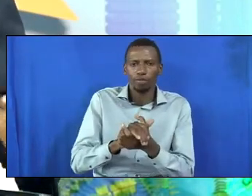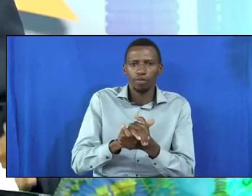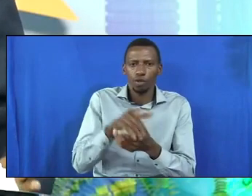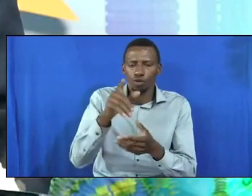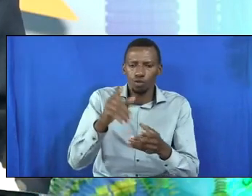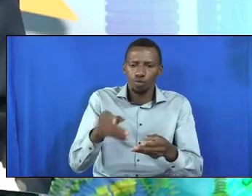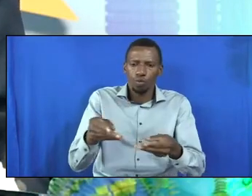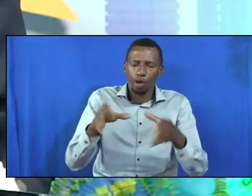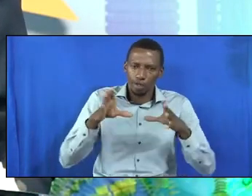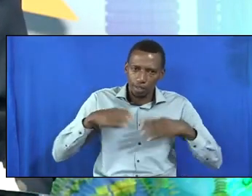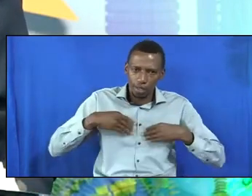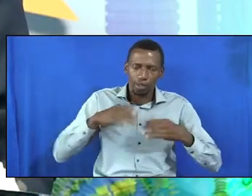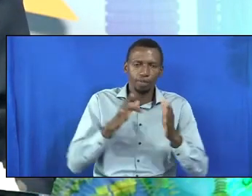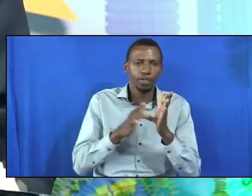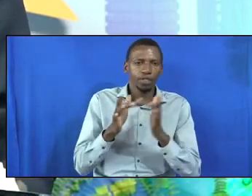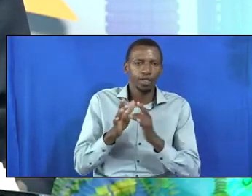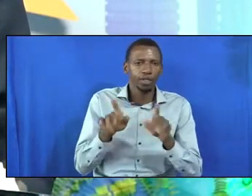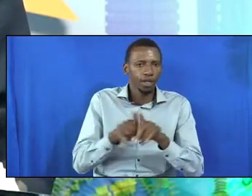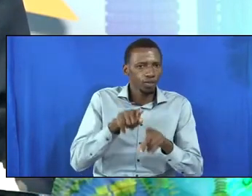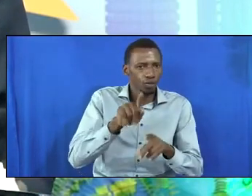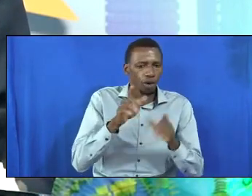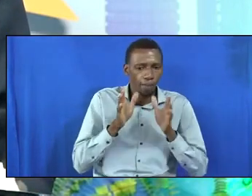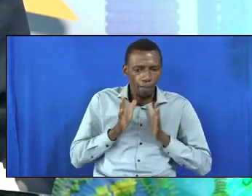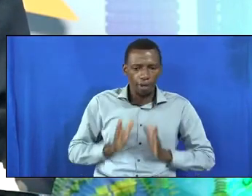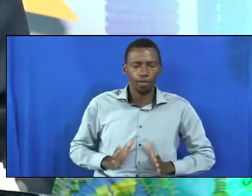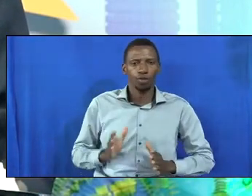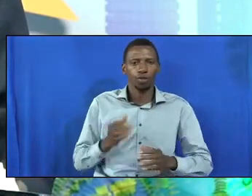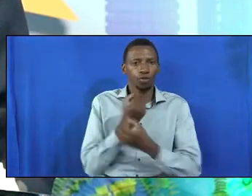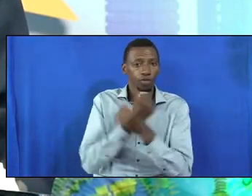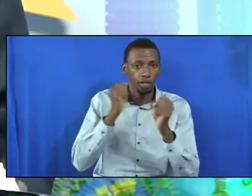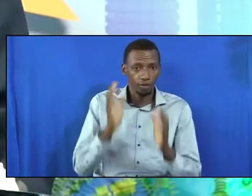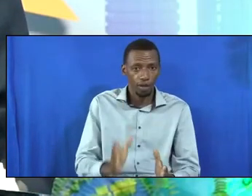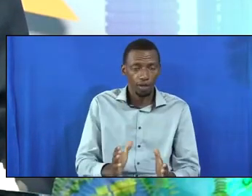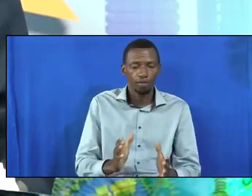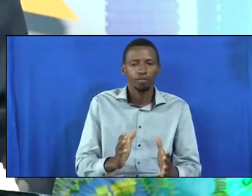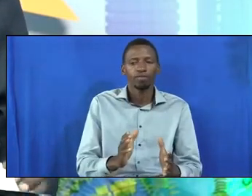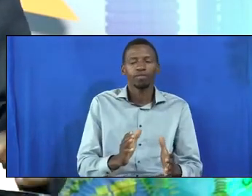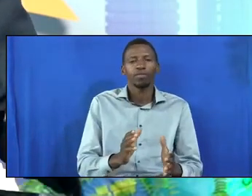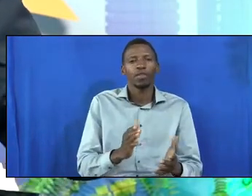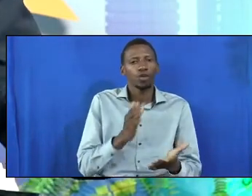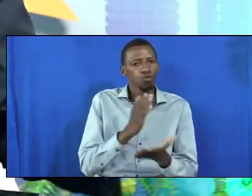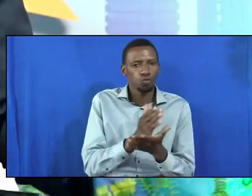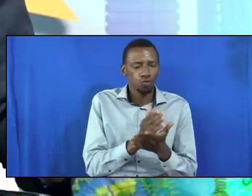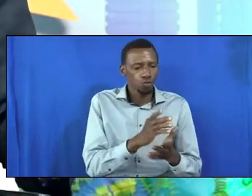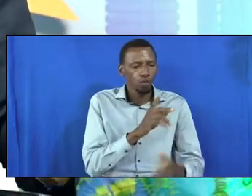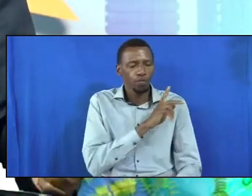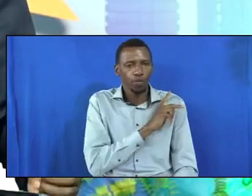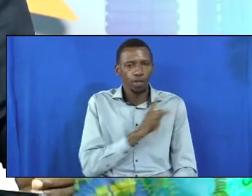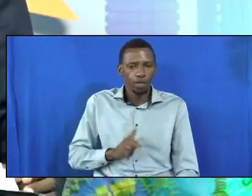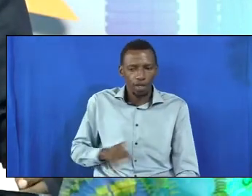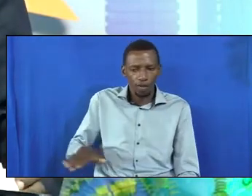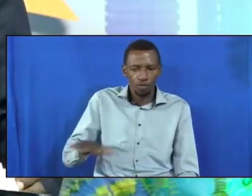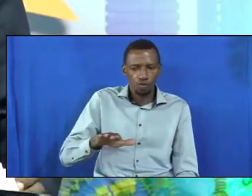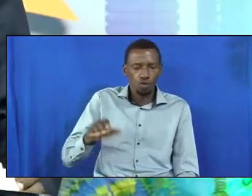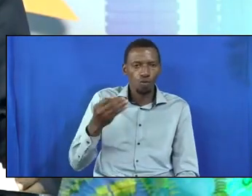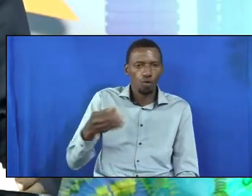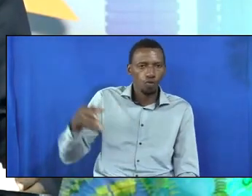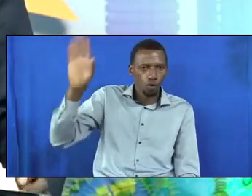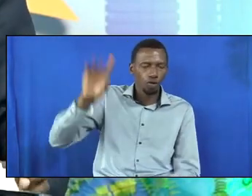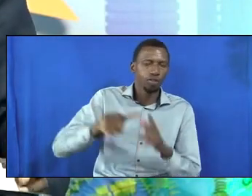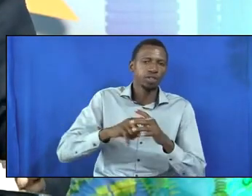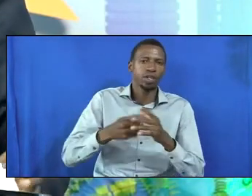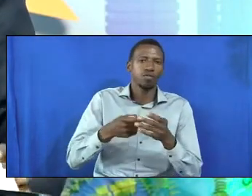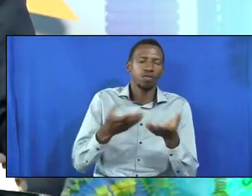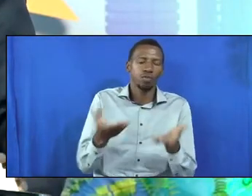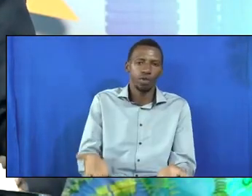take Jesus as a personal savior, already the kingdom of God starts from here, the kingdom of grace, while we